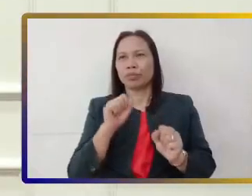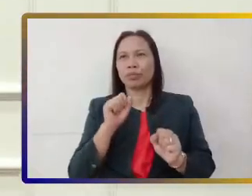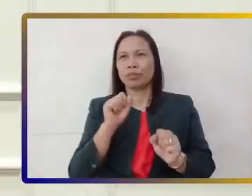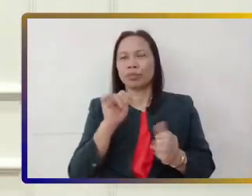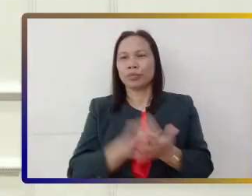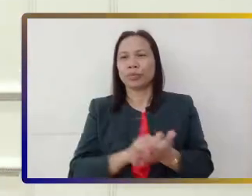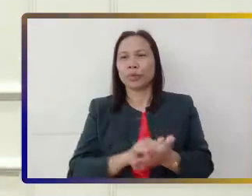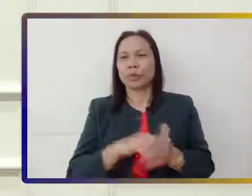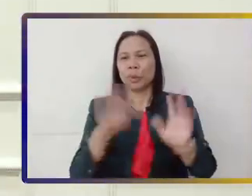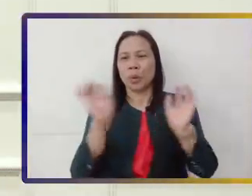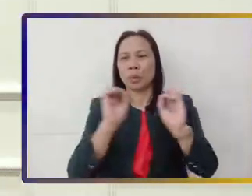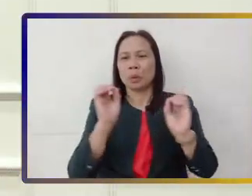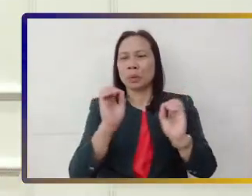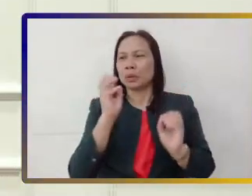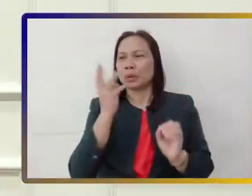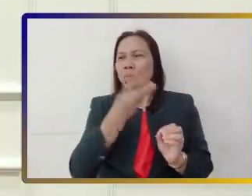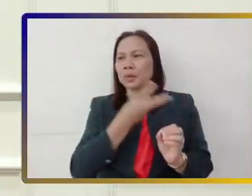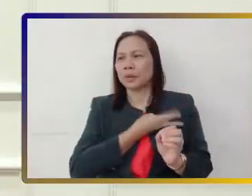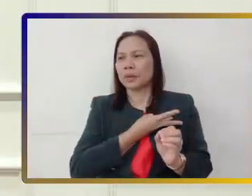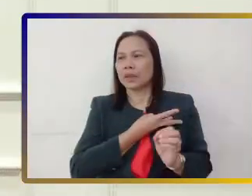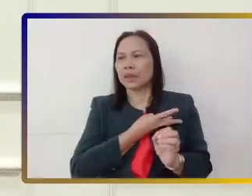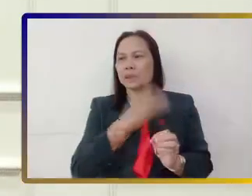Right let's go the